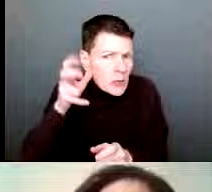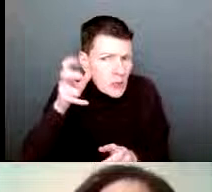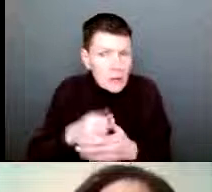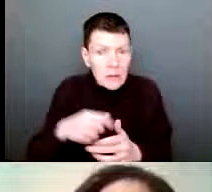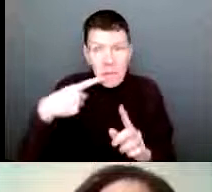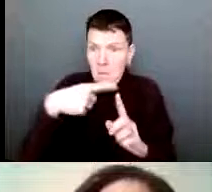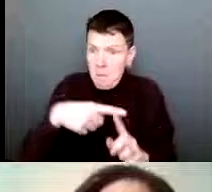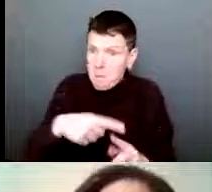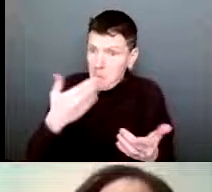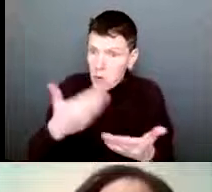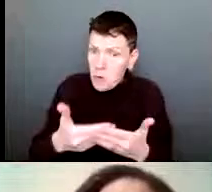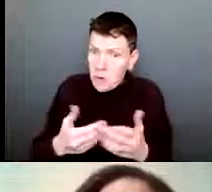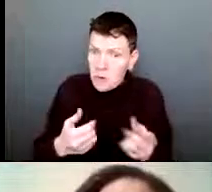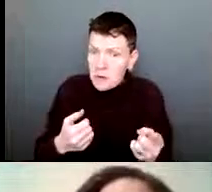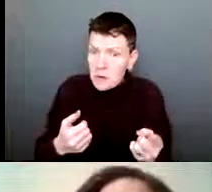that